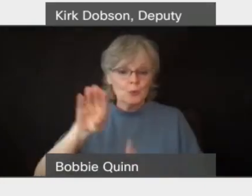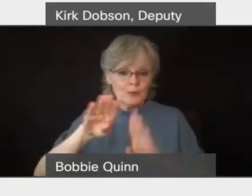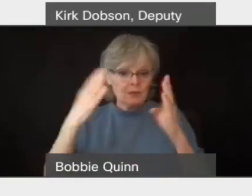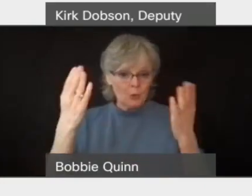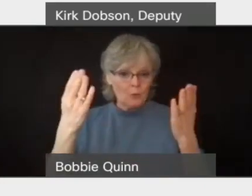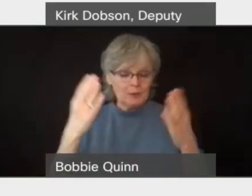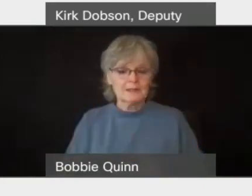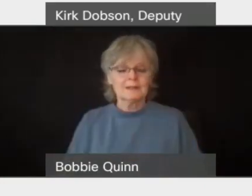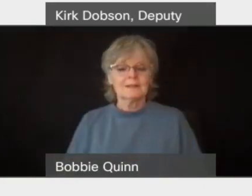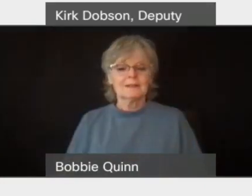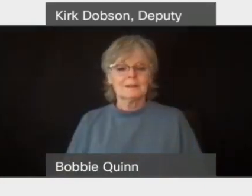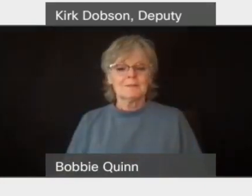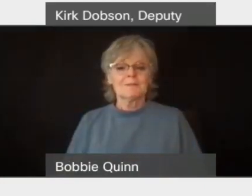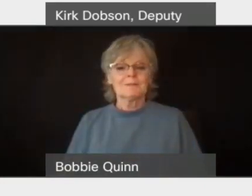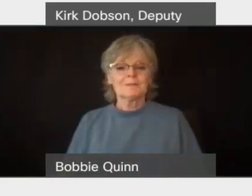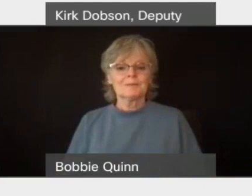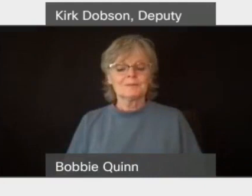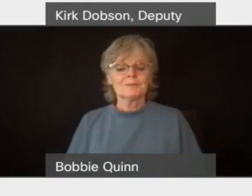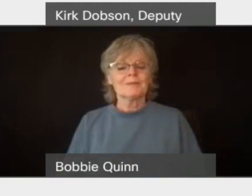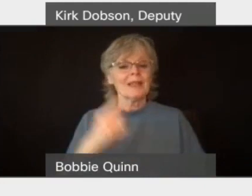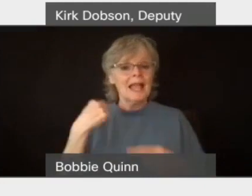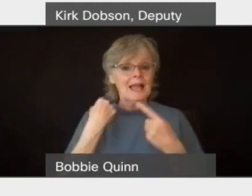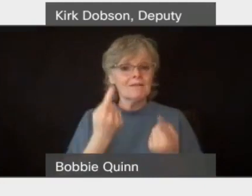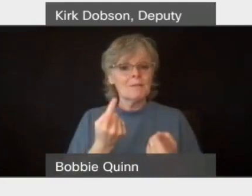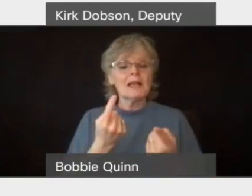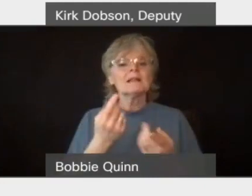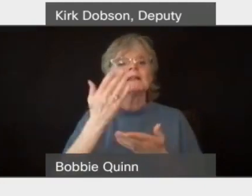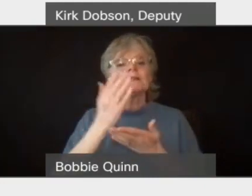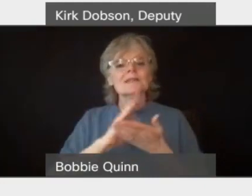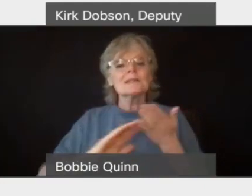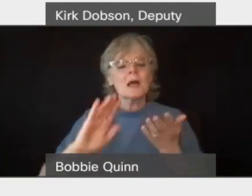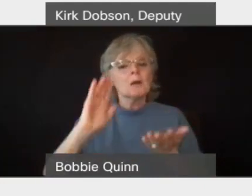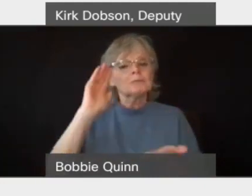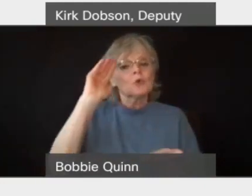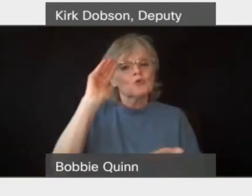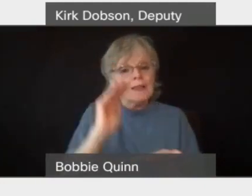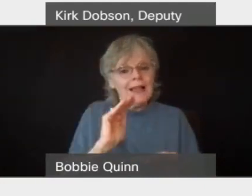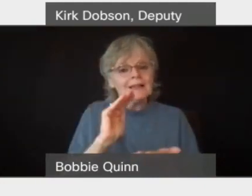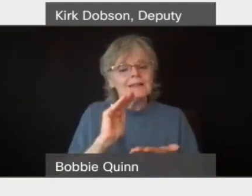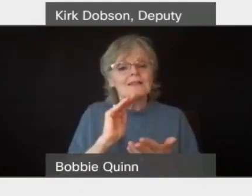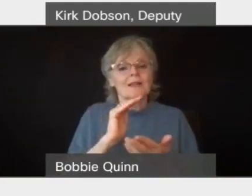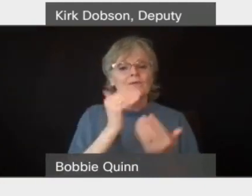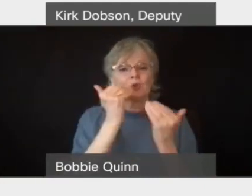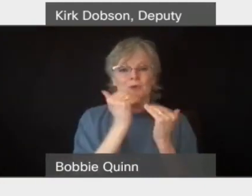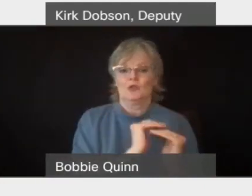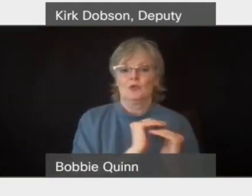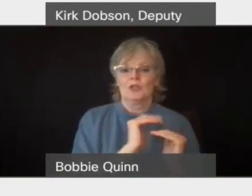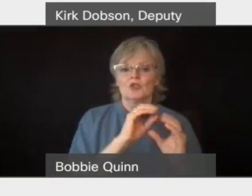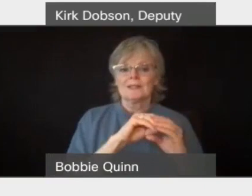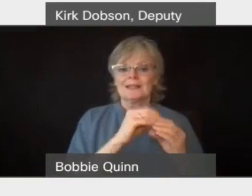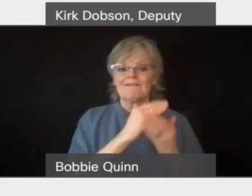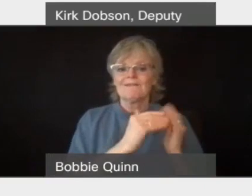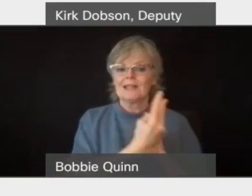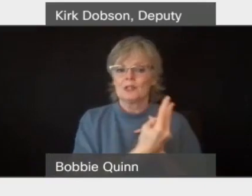So there have been some relaxing of the restrictions in phase 2, but to be clear, we